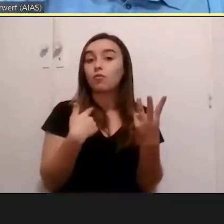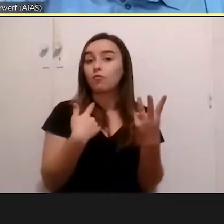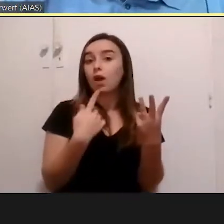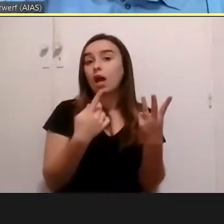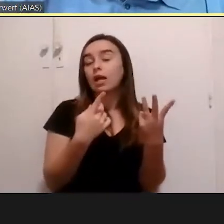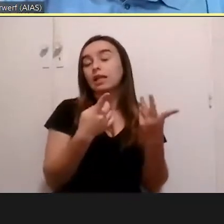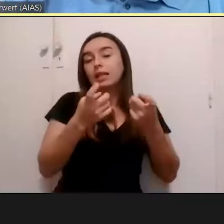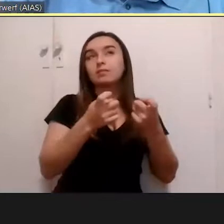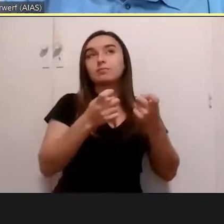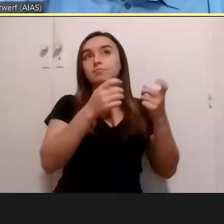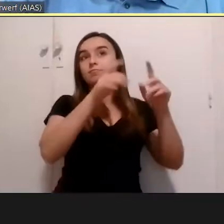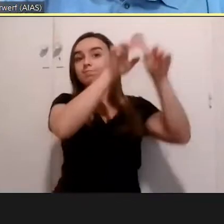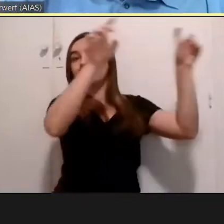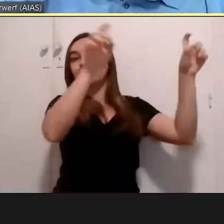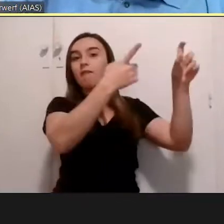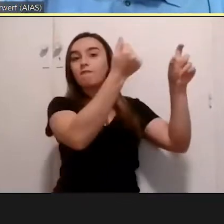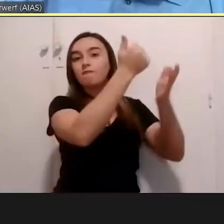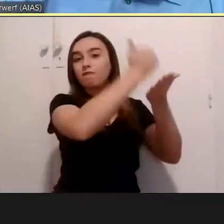it should be clear who should pay for what.